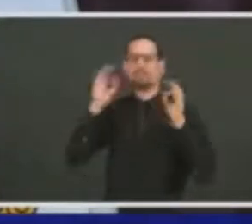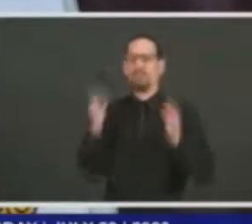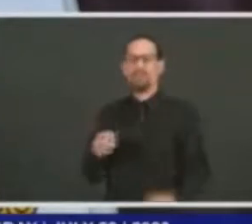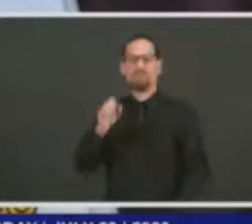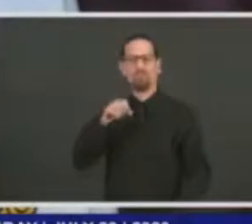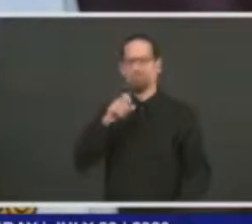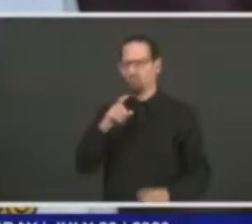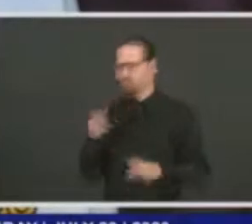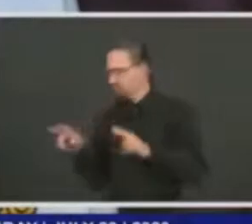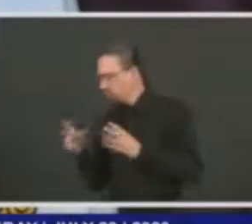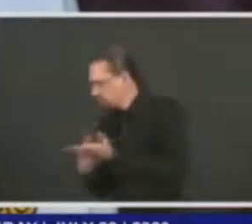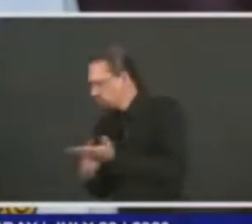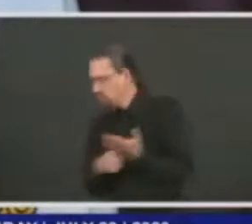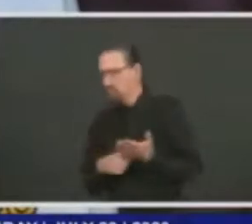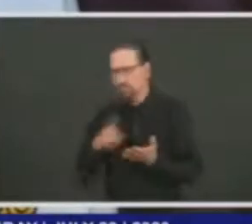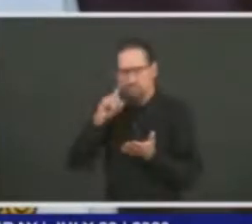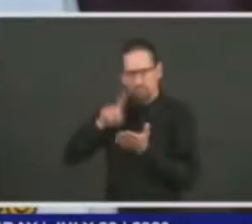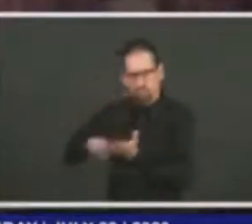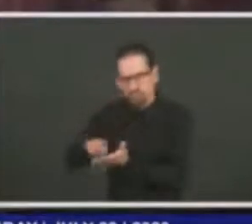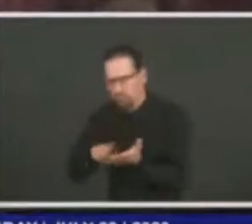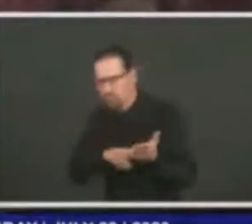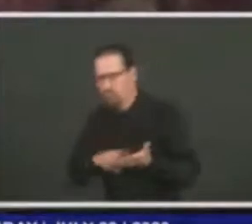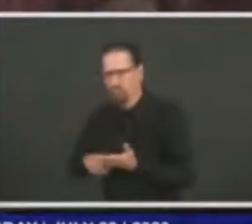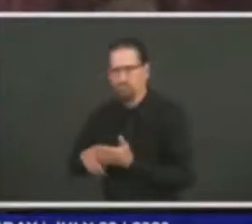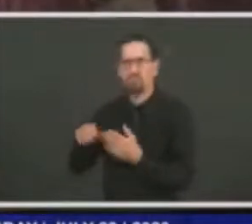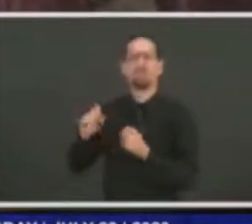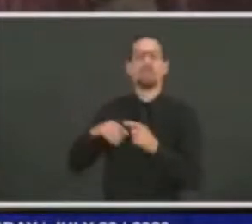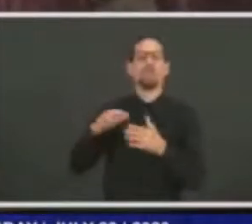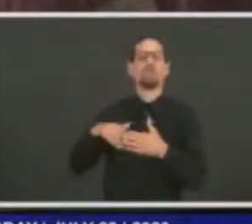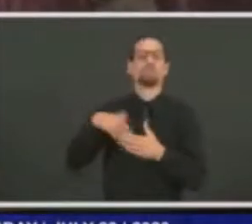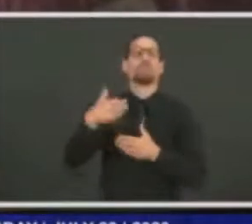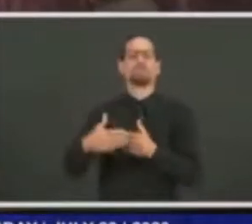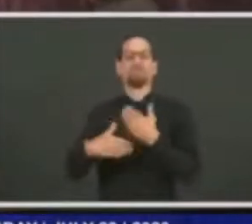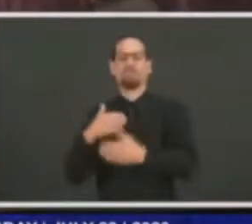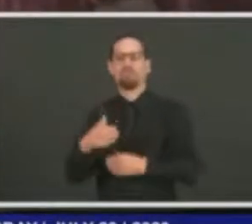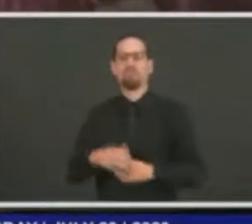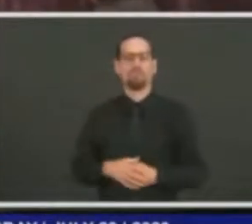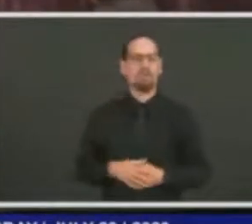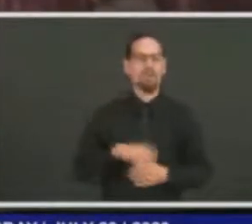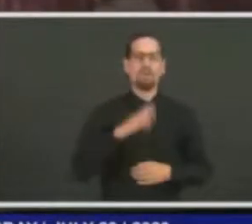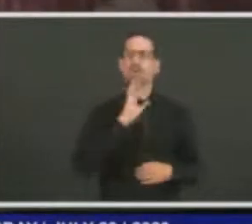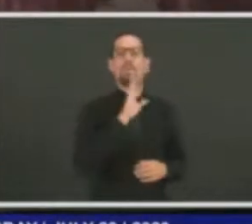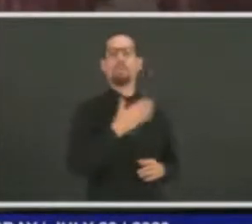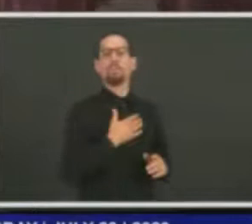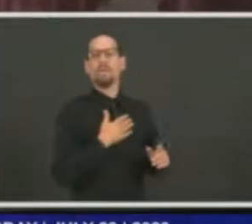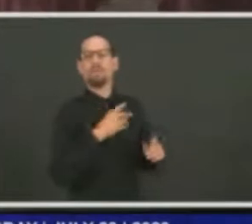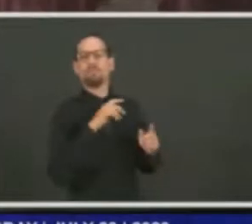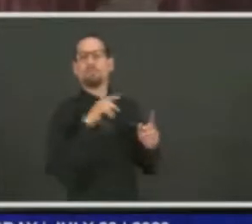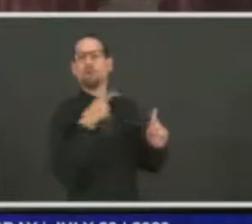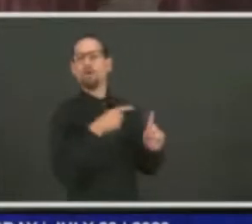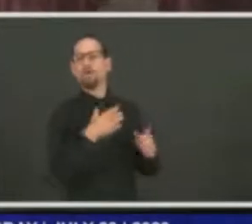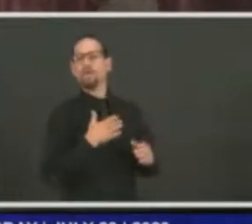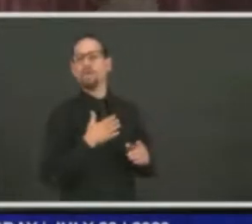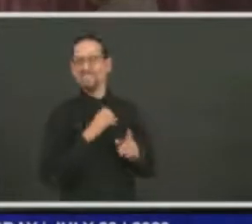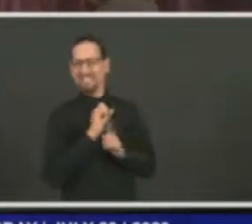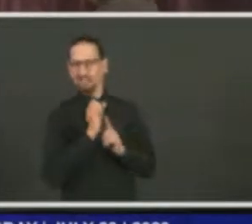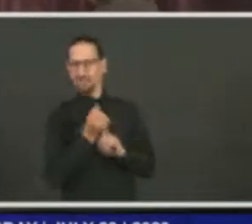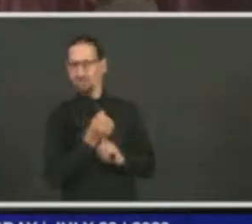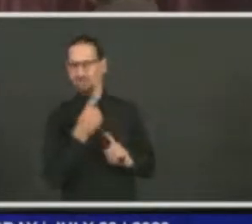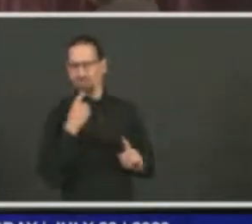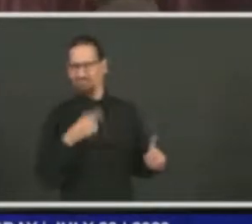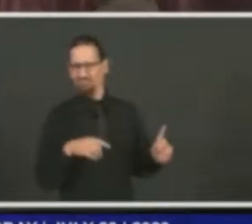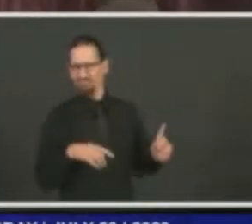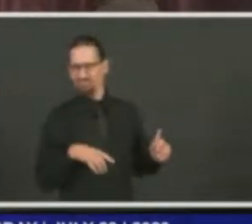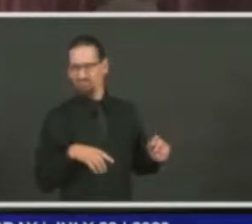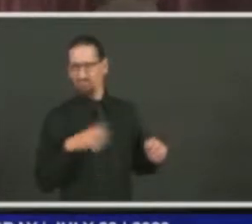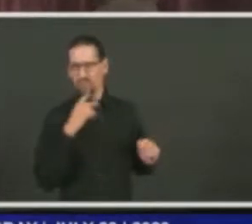that to assess what's the next step. I think their point is the reality is in some cases, not that the cure is worse than the problem, but